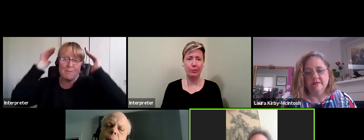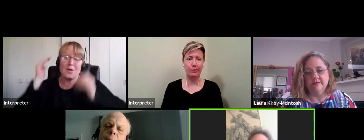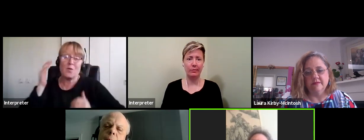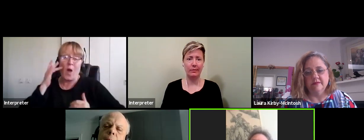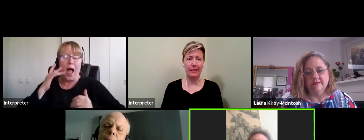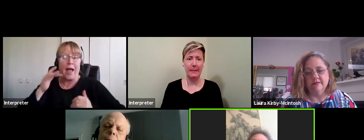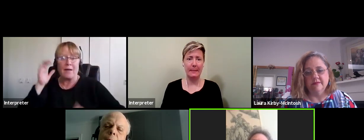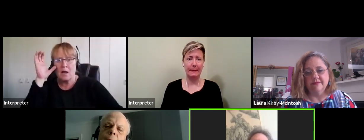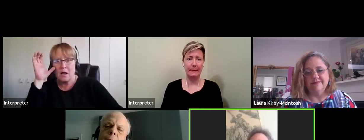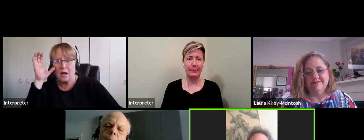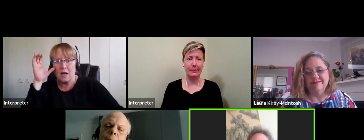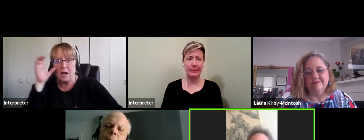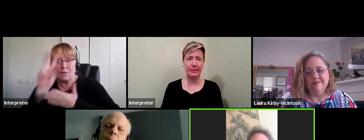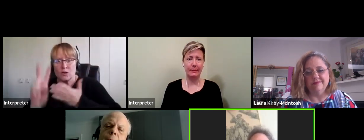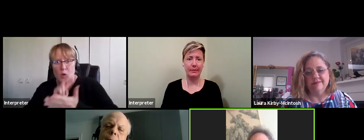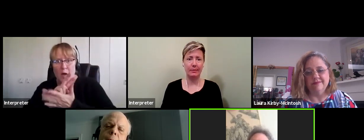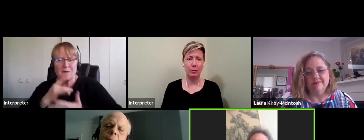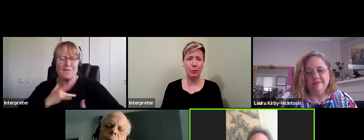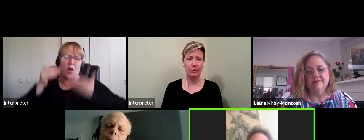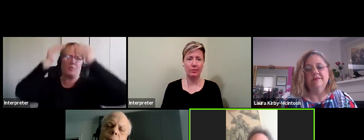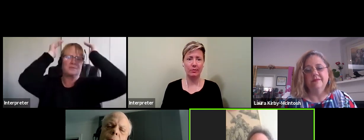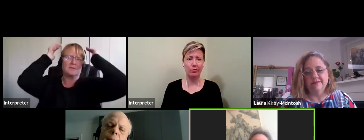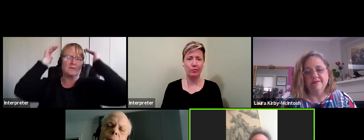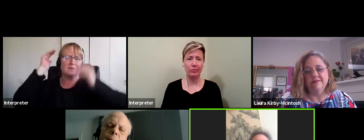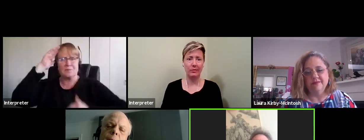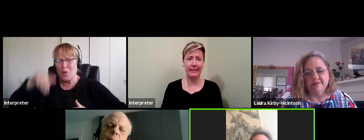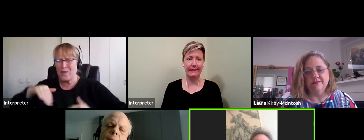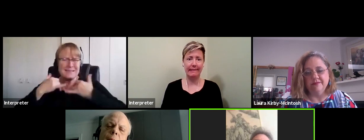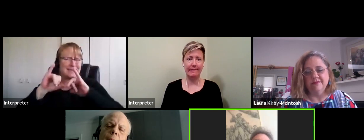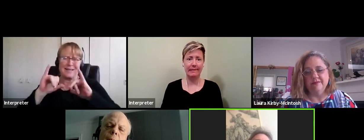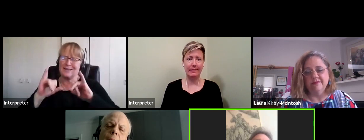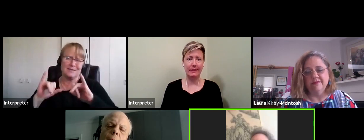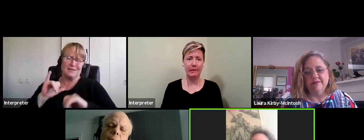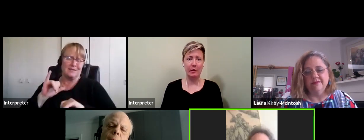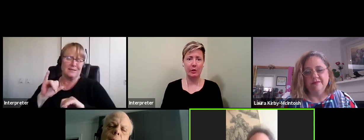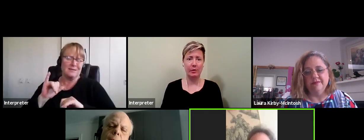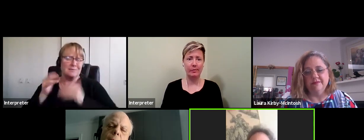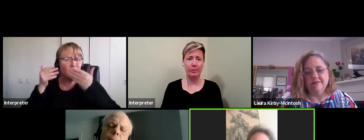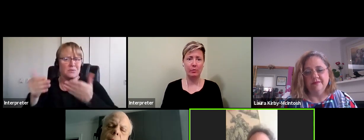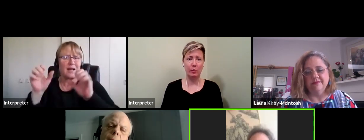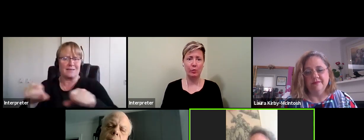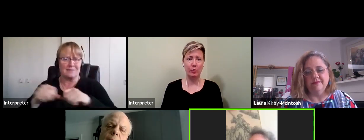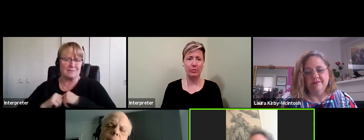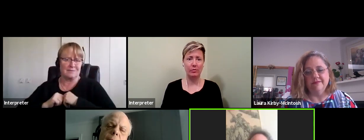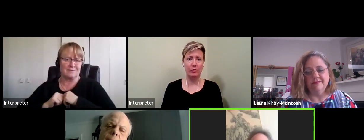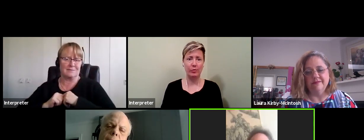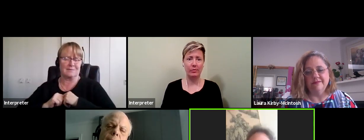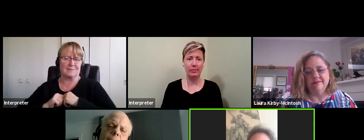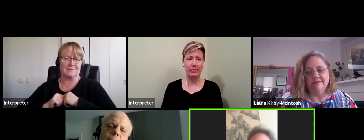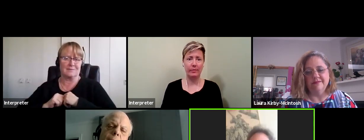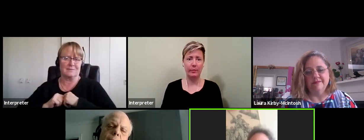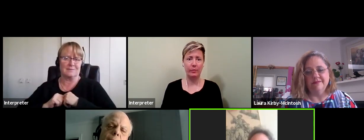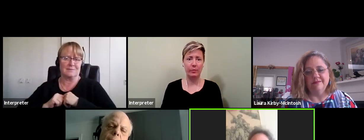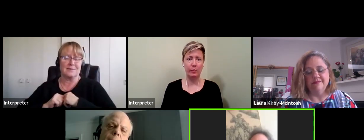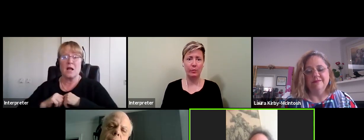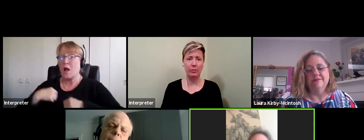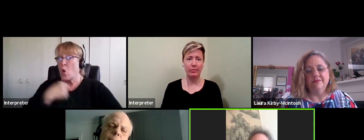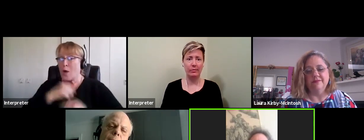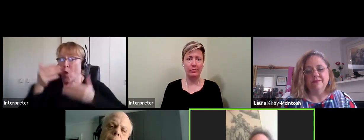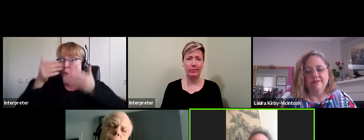listening, but there is so much we can do, and we need to use that attitude. It's not we can't, it's not we're